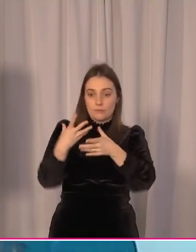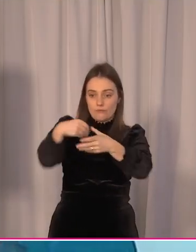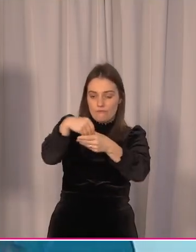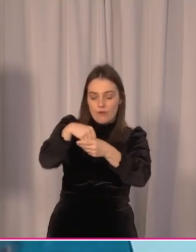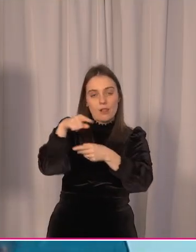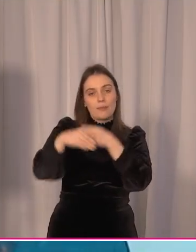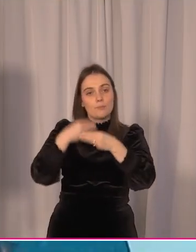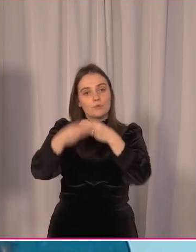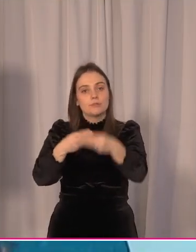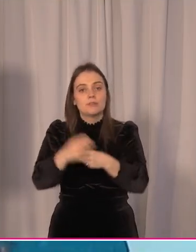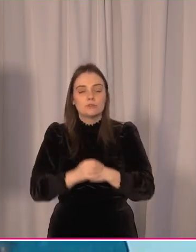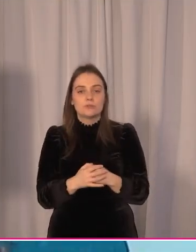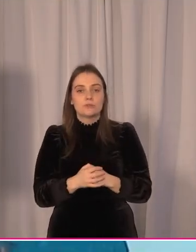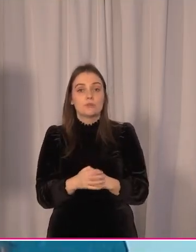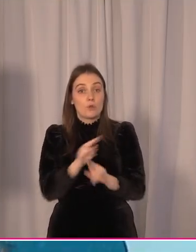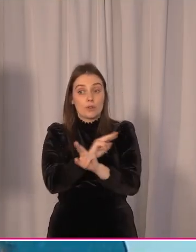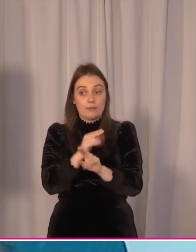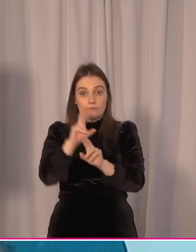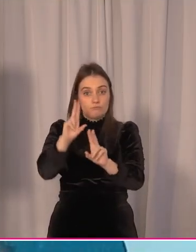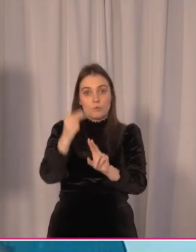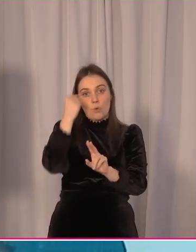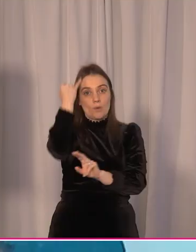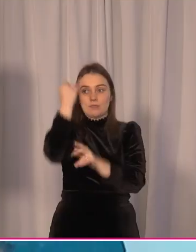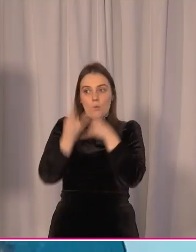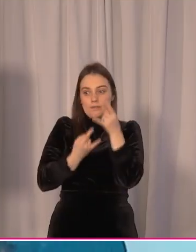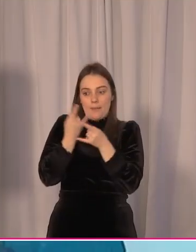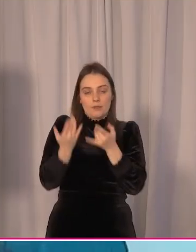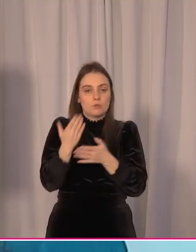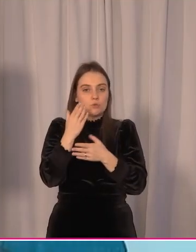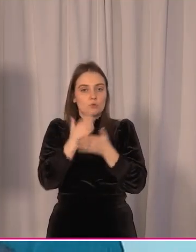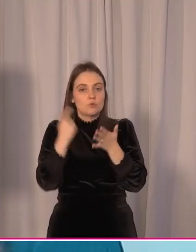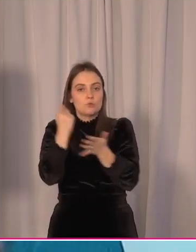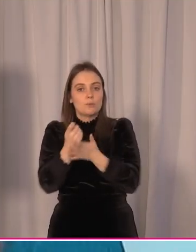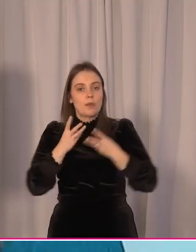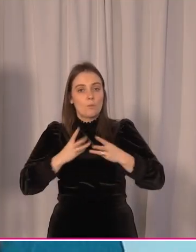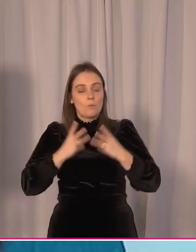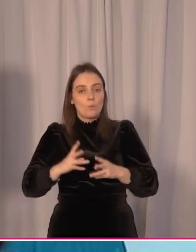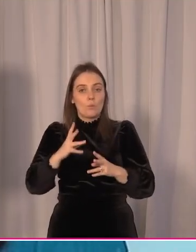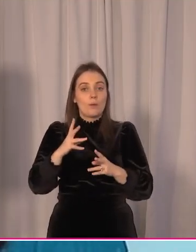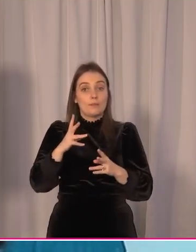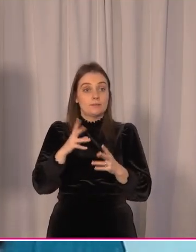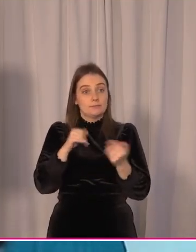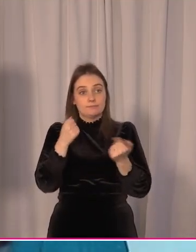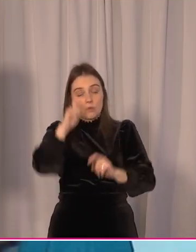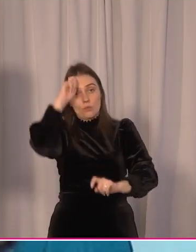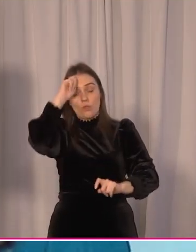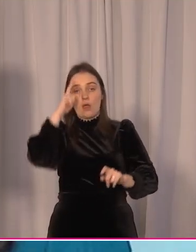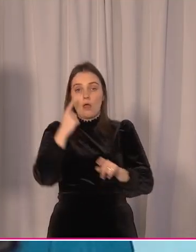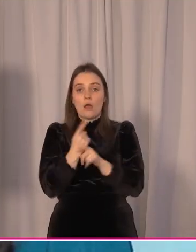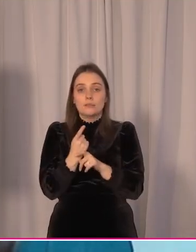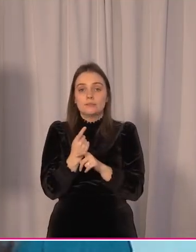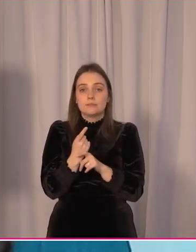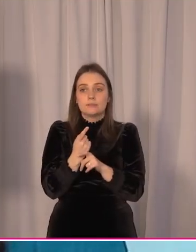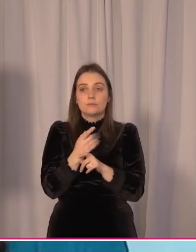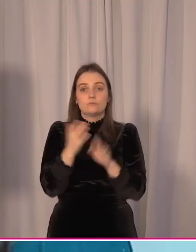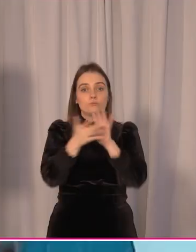or they're not informed at all. Sometimes women think it's an appendectomy. I met a woman that thought she was going to